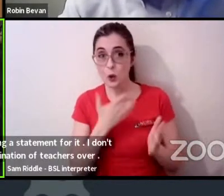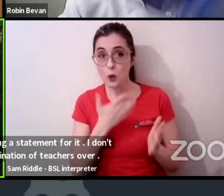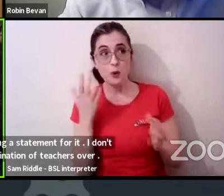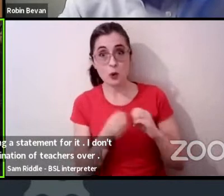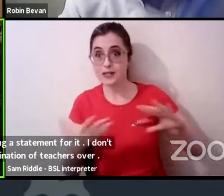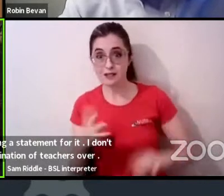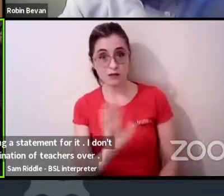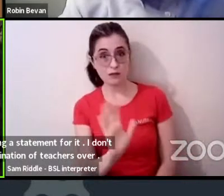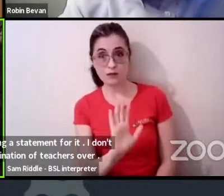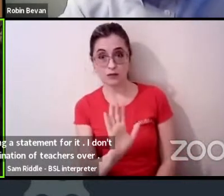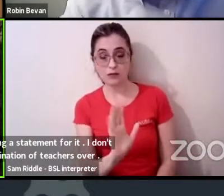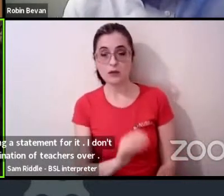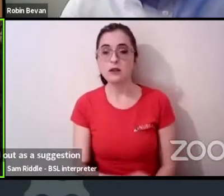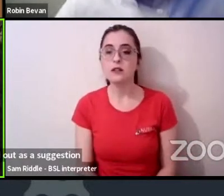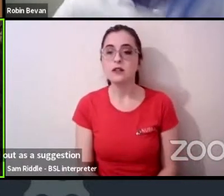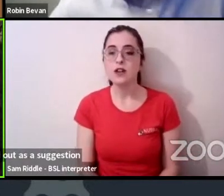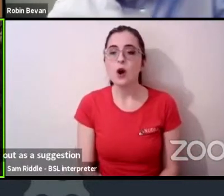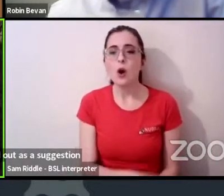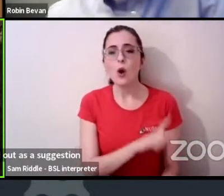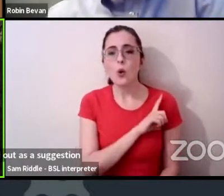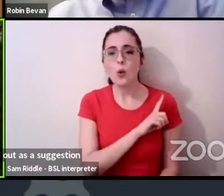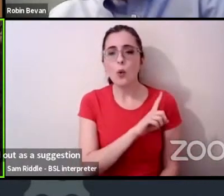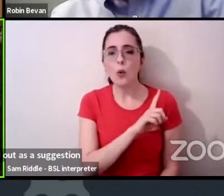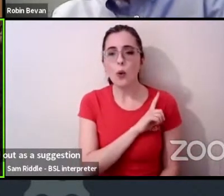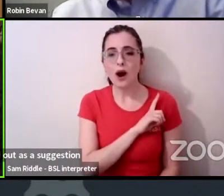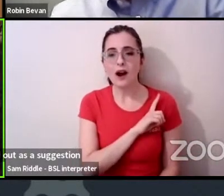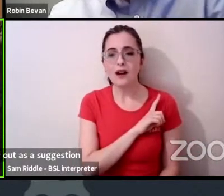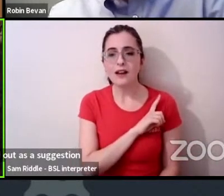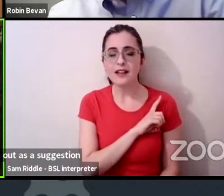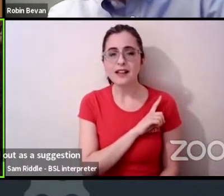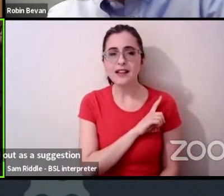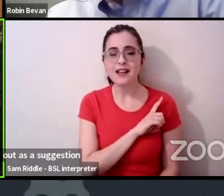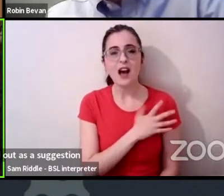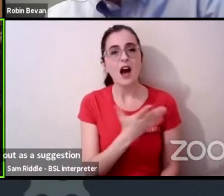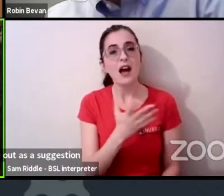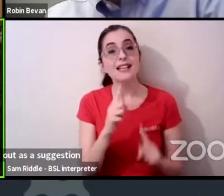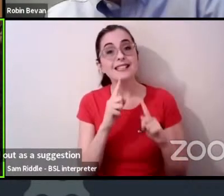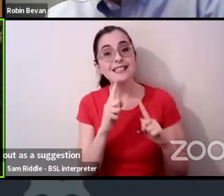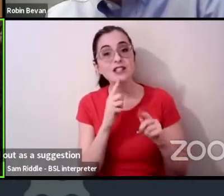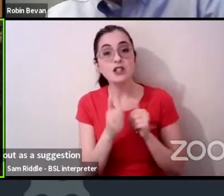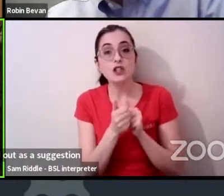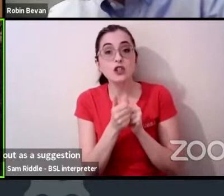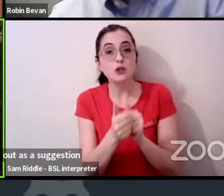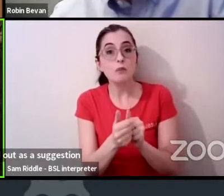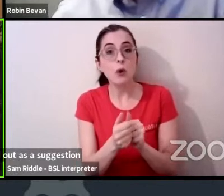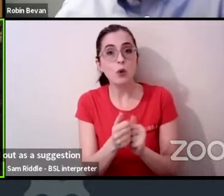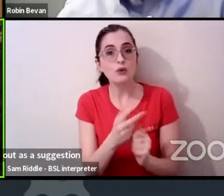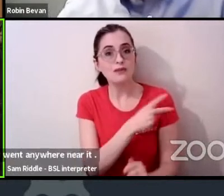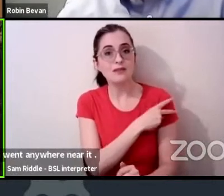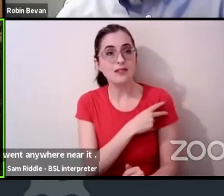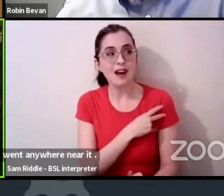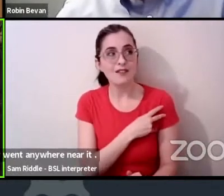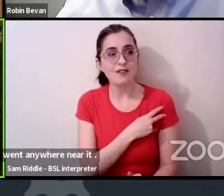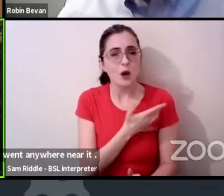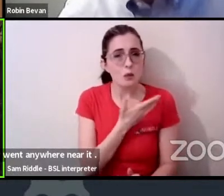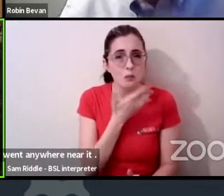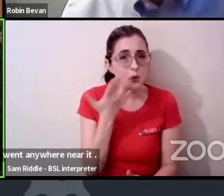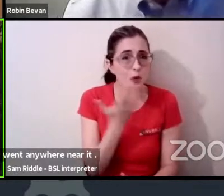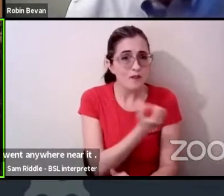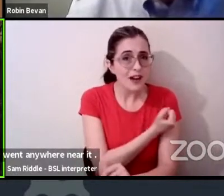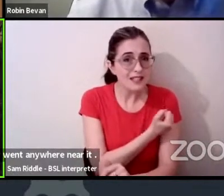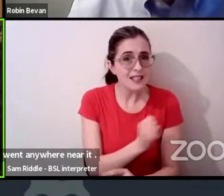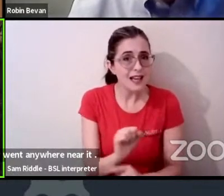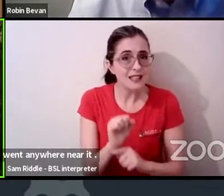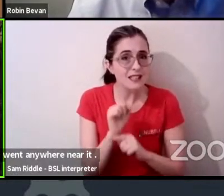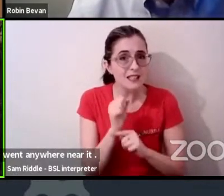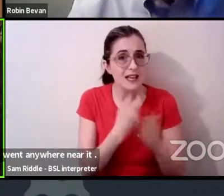The question of why teachers and support staff aren't being vaccinated as a priority is something that we addressed